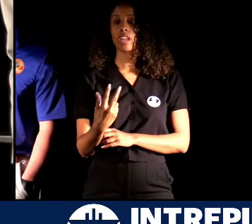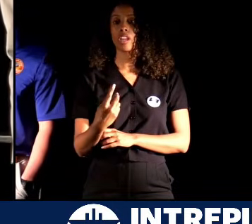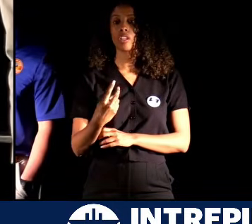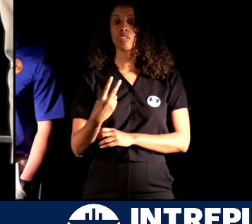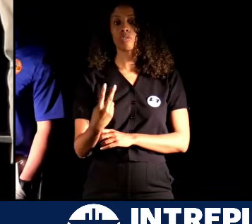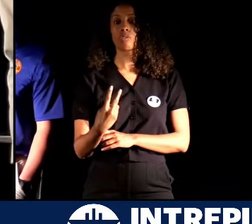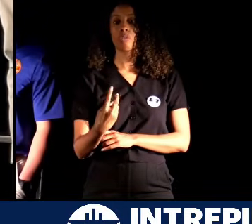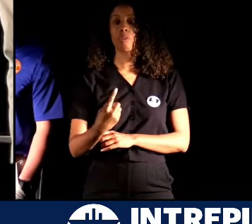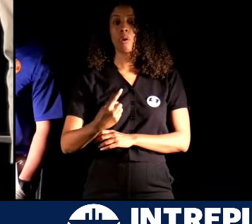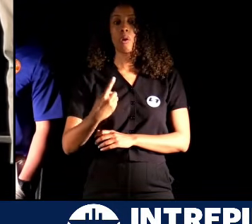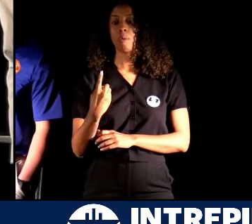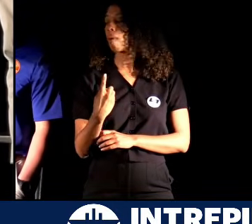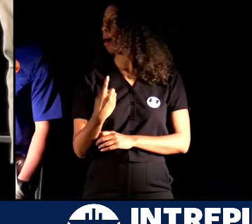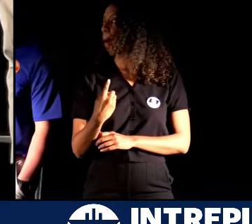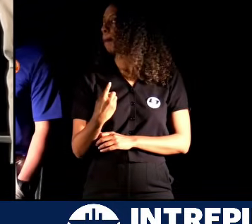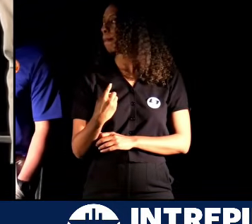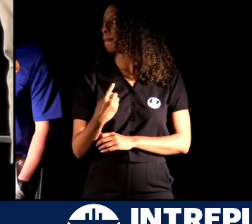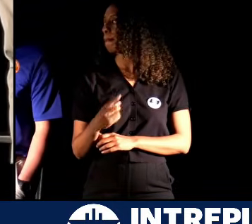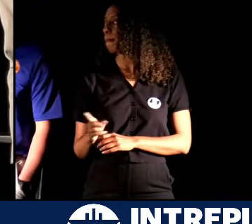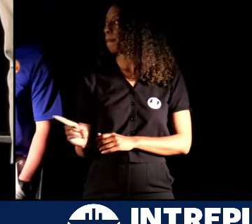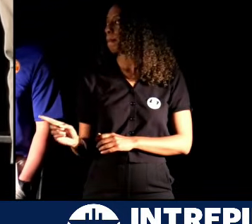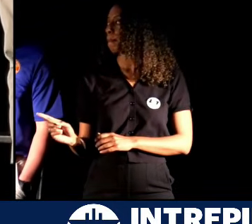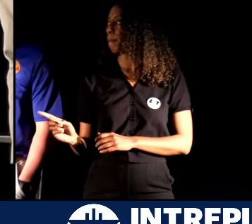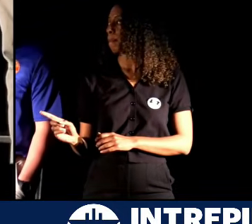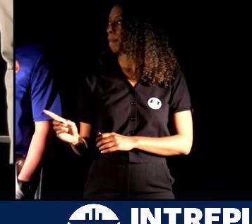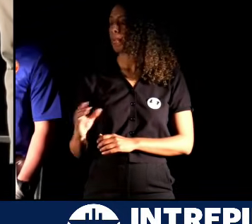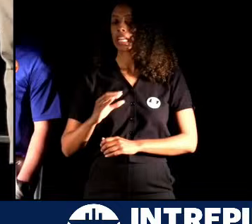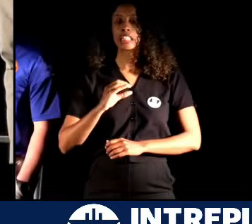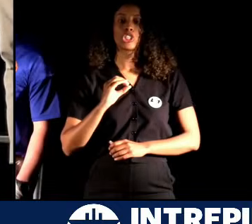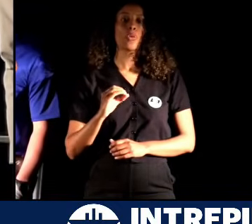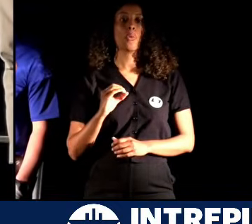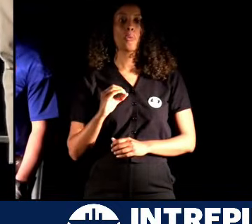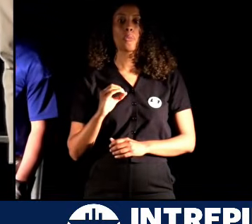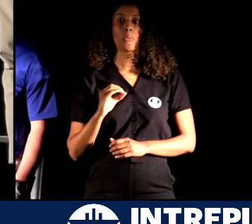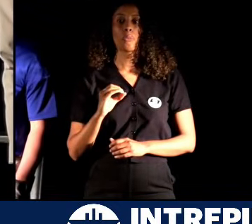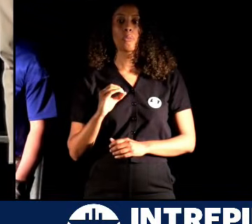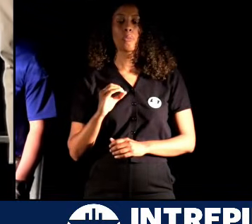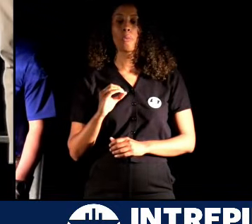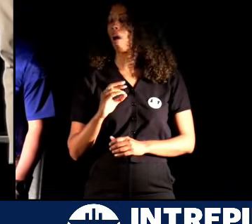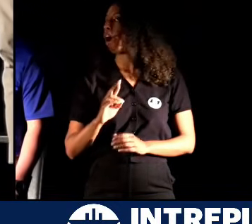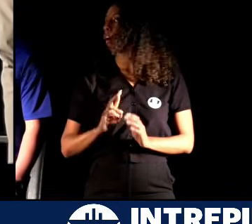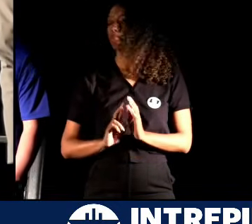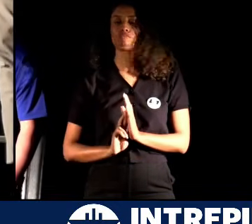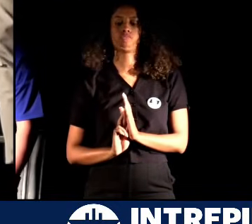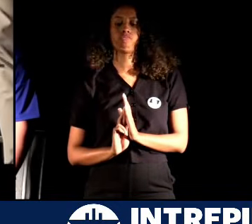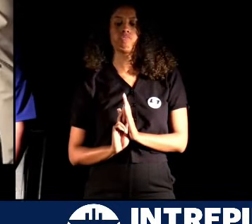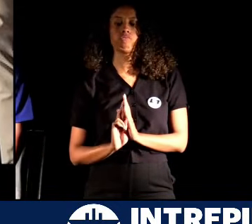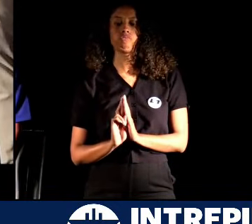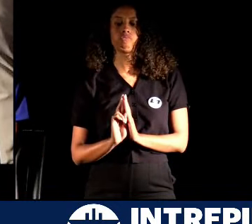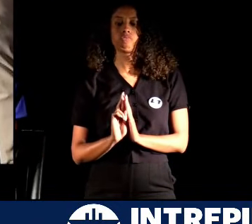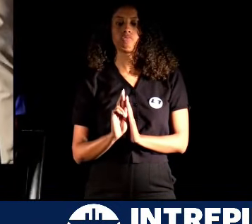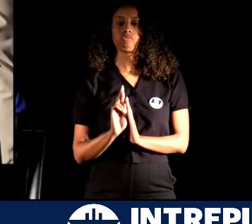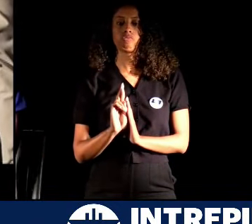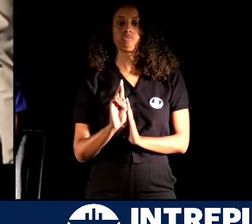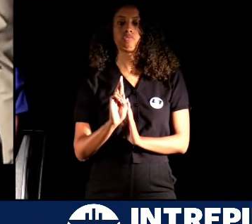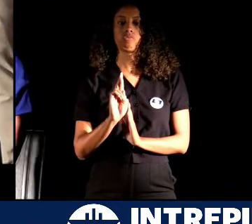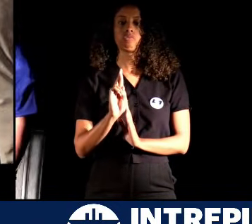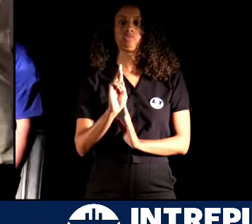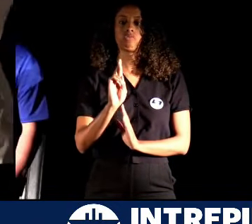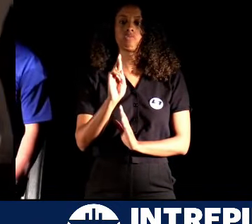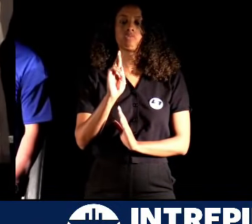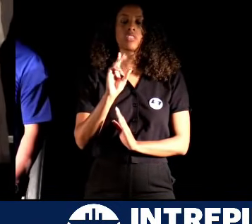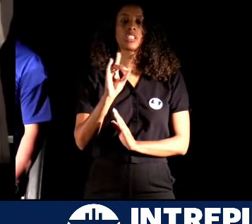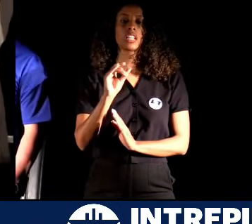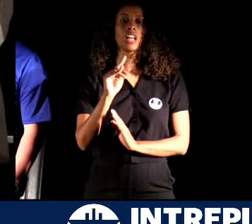3, 2, 1, 0. Liftoff of the mighty Delta IV Heavy rocket with